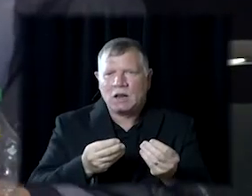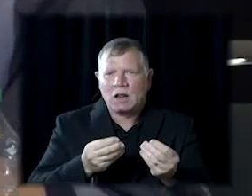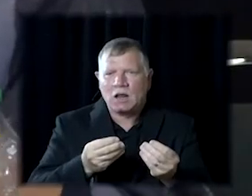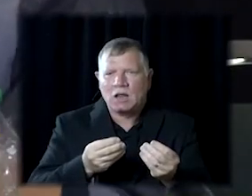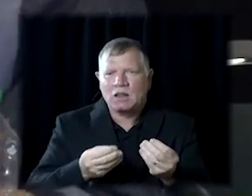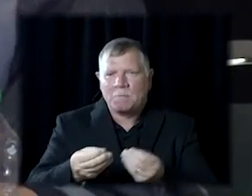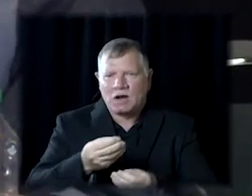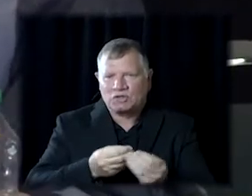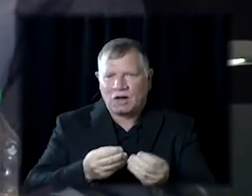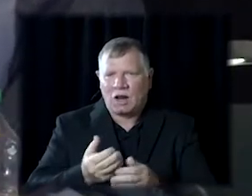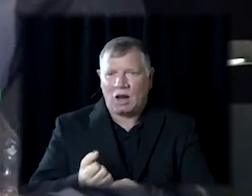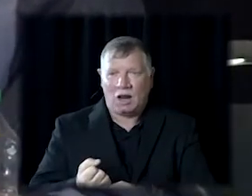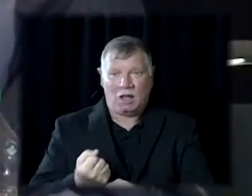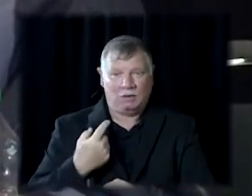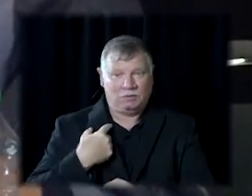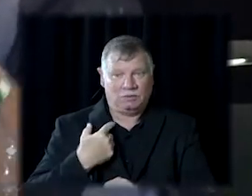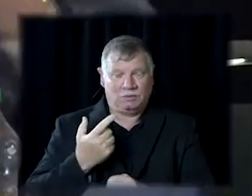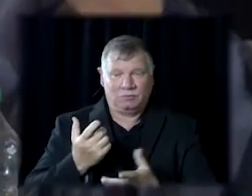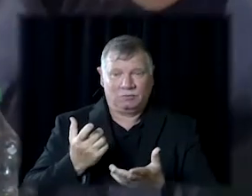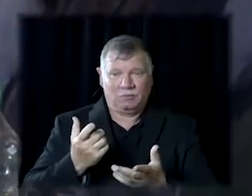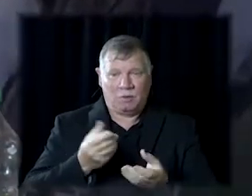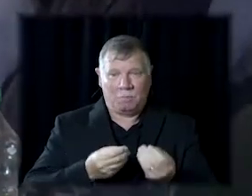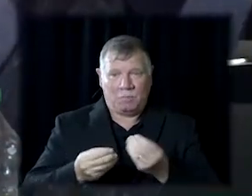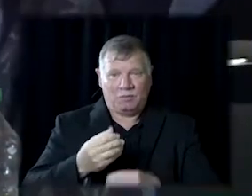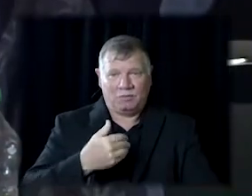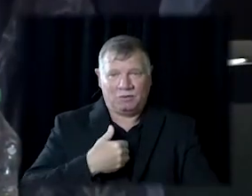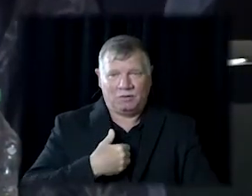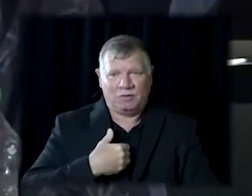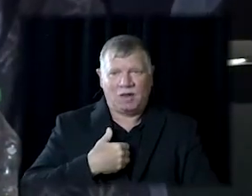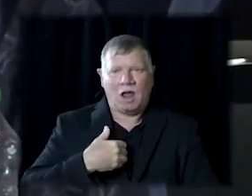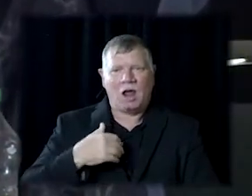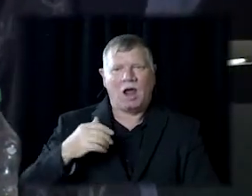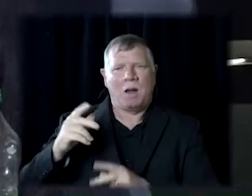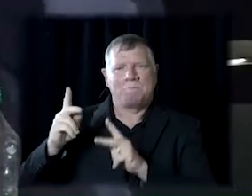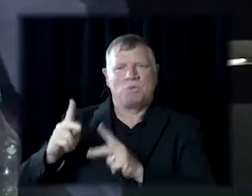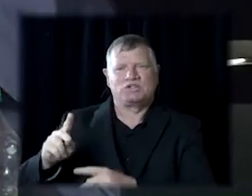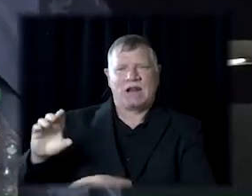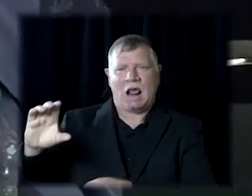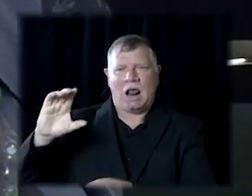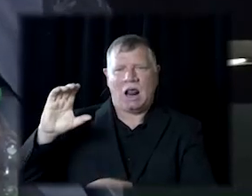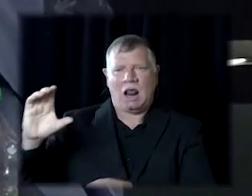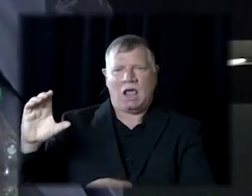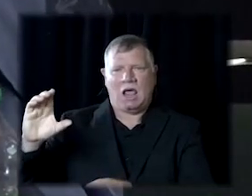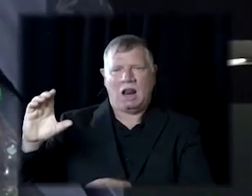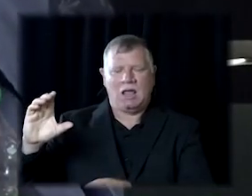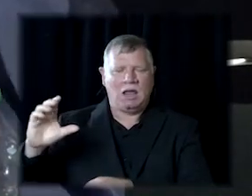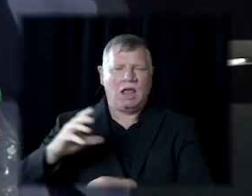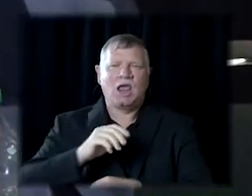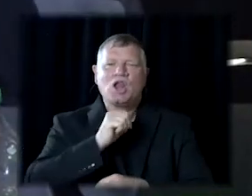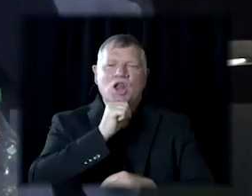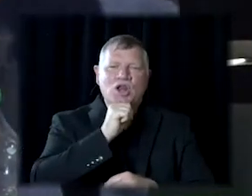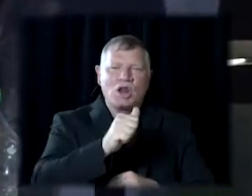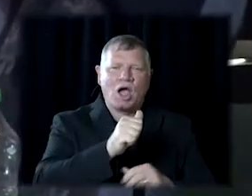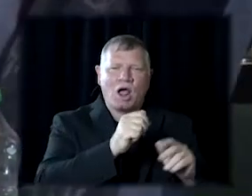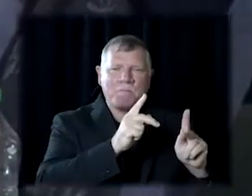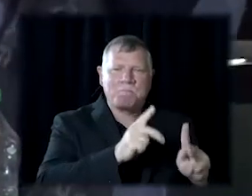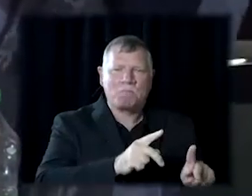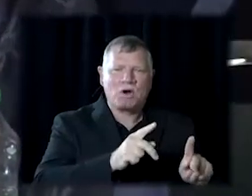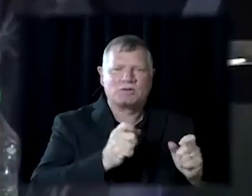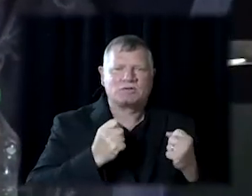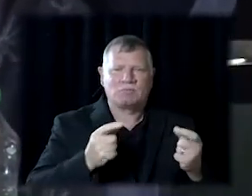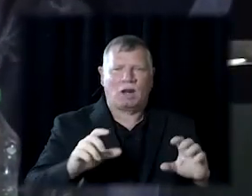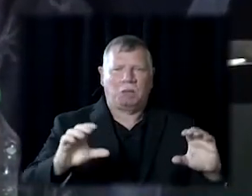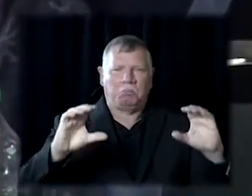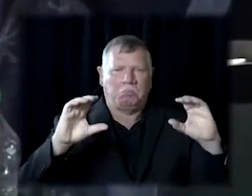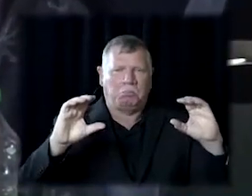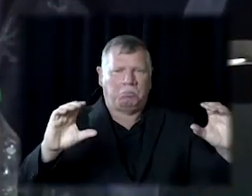is last year, the budget had personnel and non-personnel spending. And within